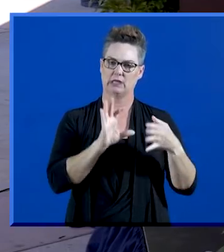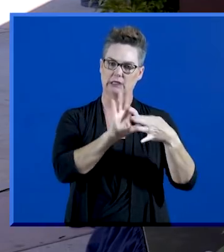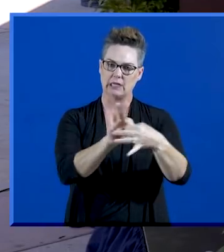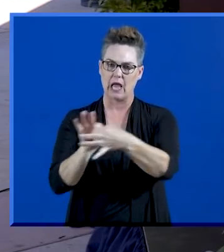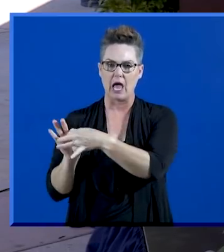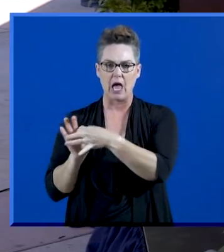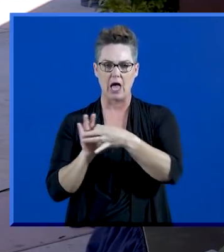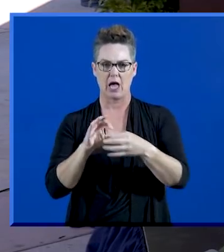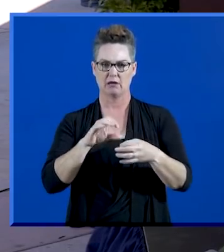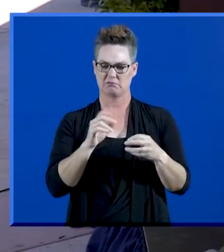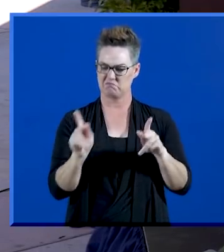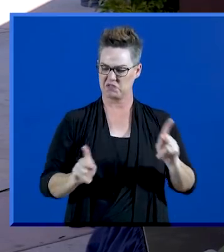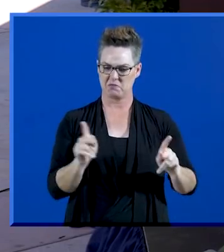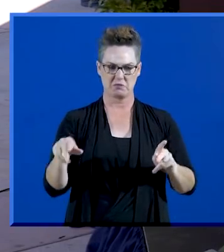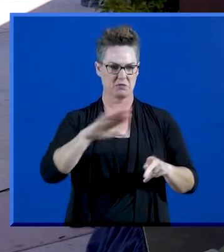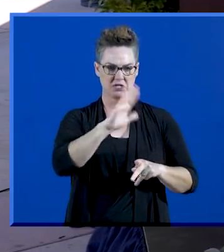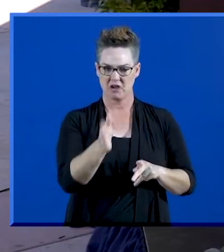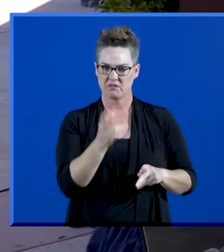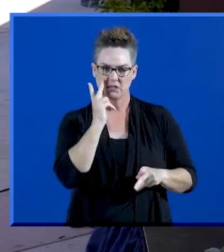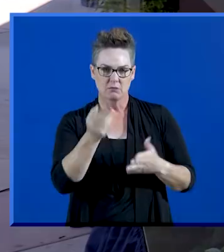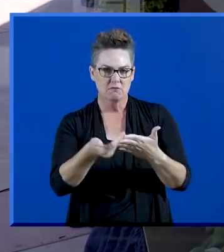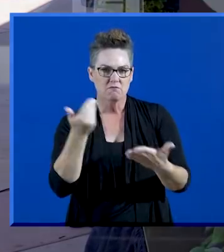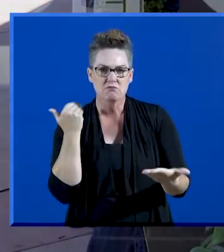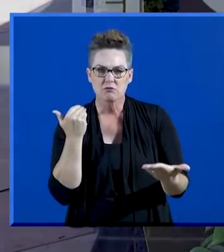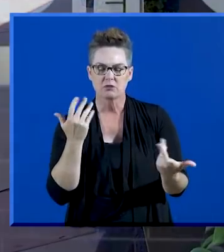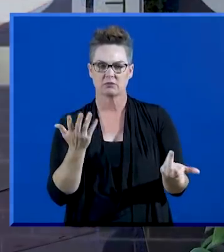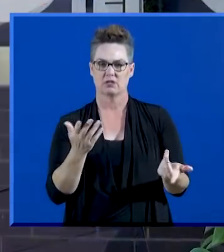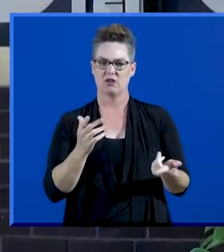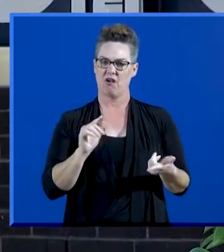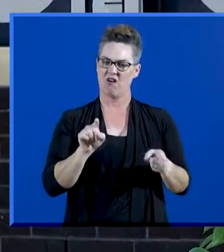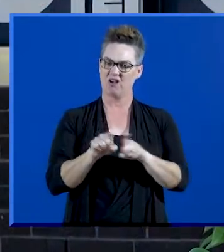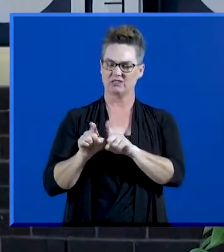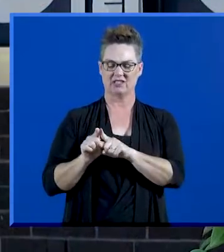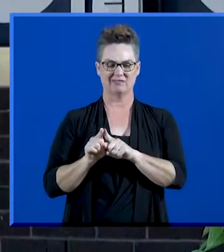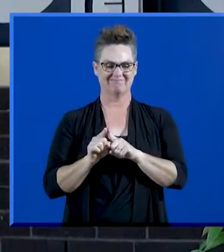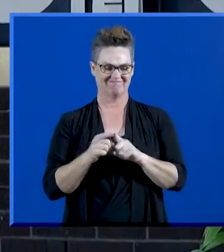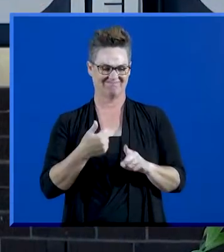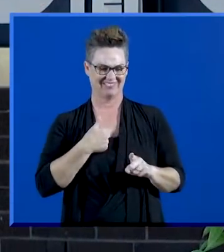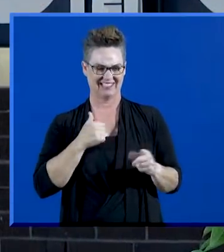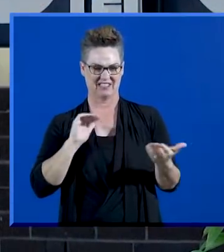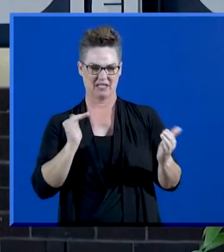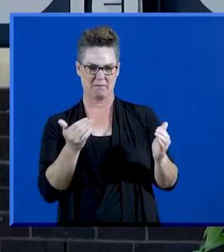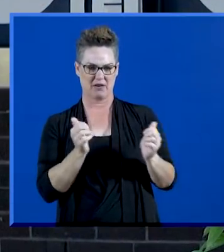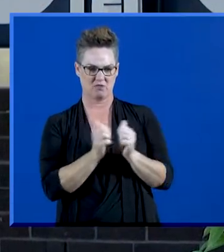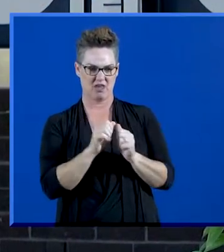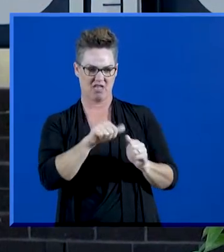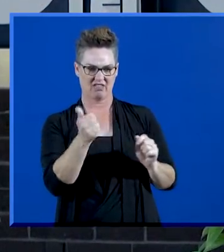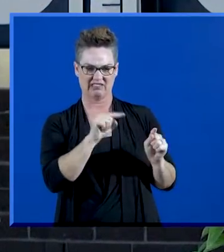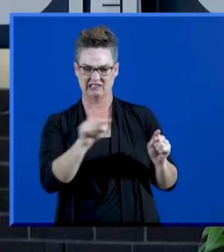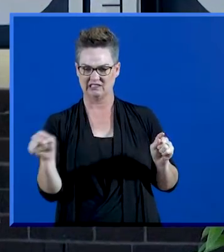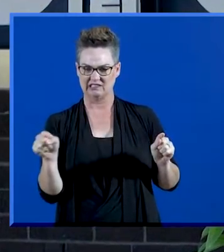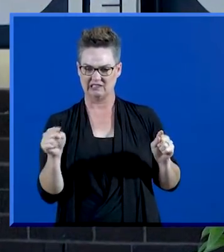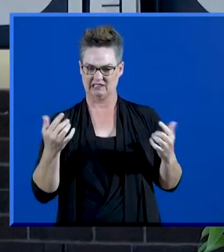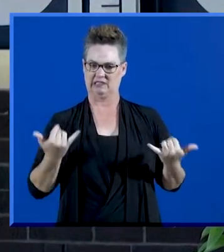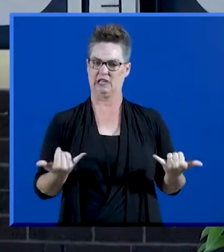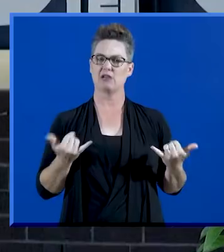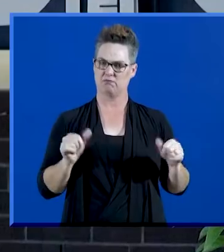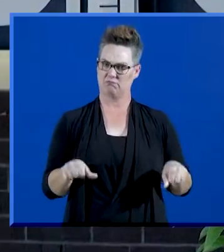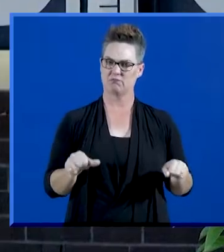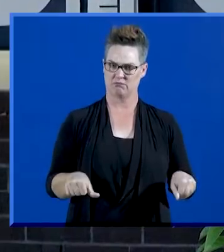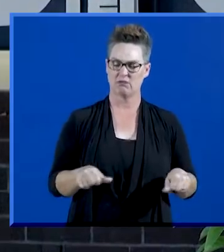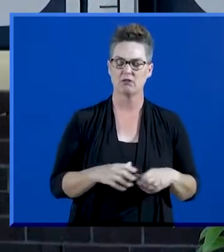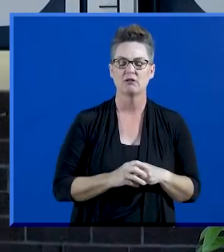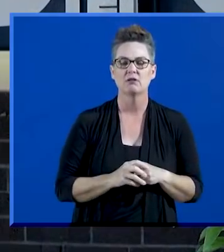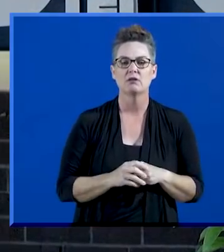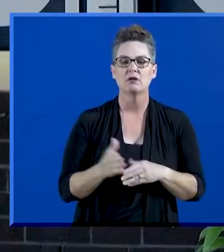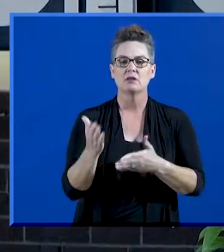We saw ways of connecting to and learning from others that had never been seen before, but we also began to compare ourselves to others in ways